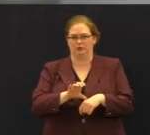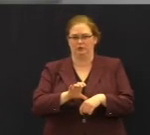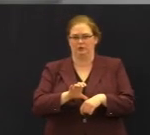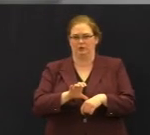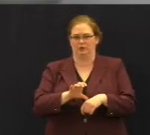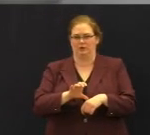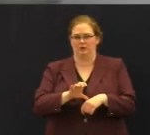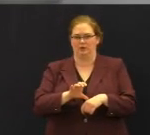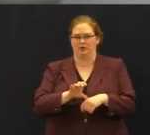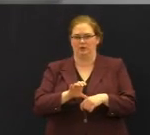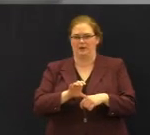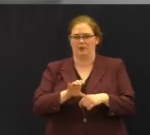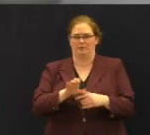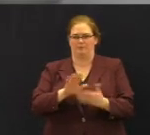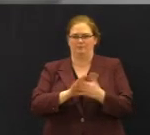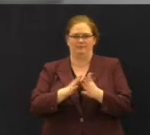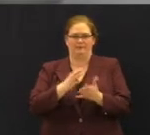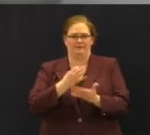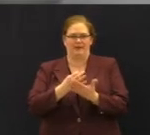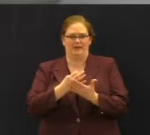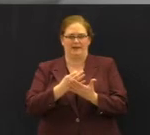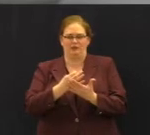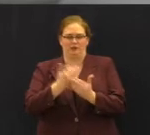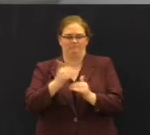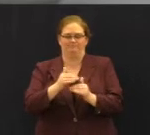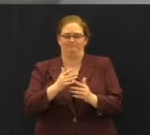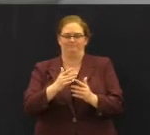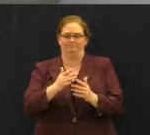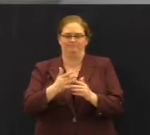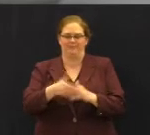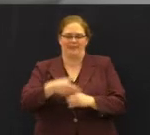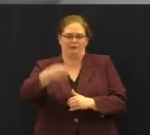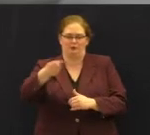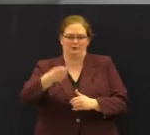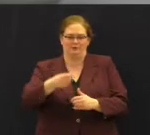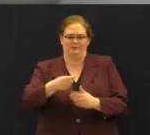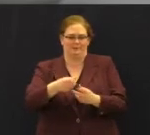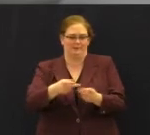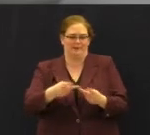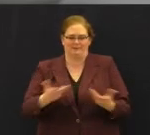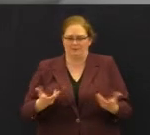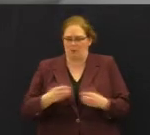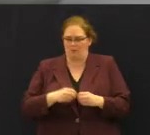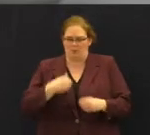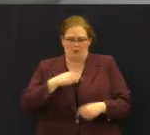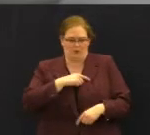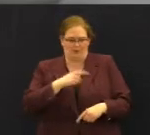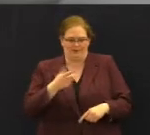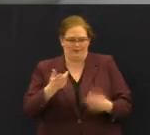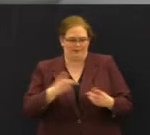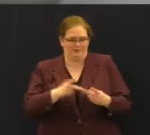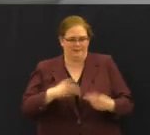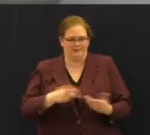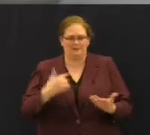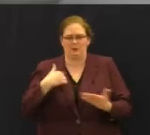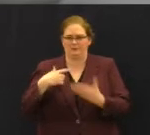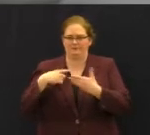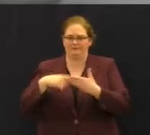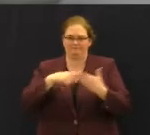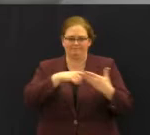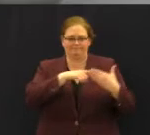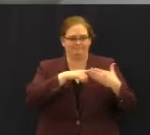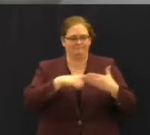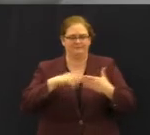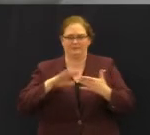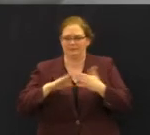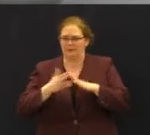financially constrained, they took the place, and we could no longer do those programs. And so we've been talking to folks in the